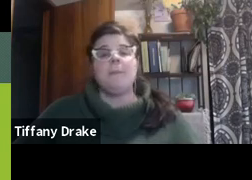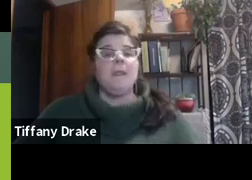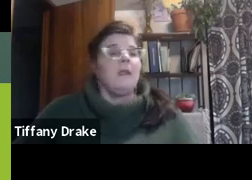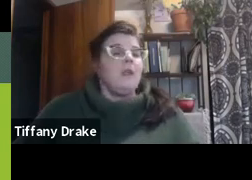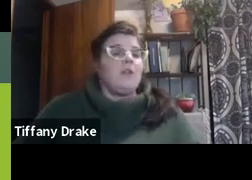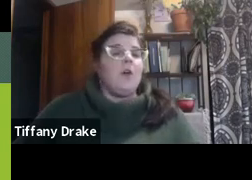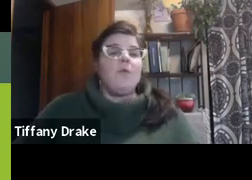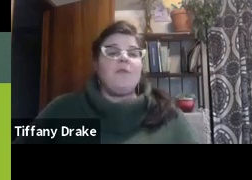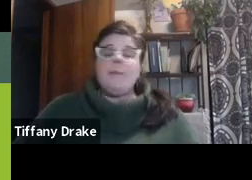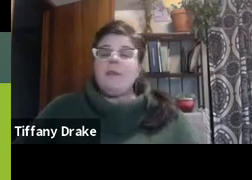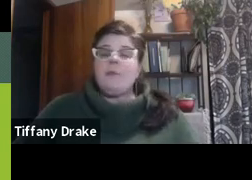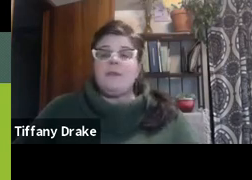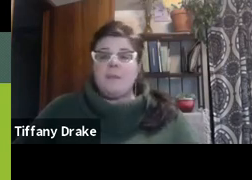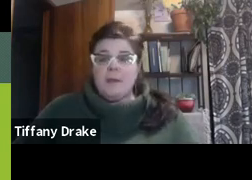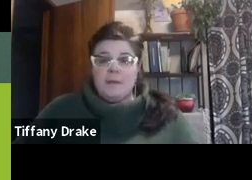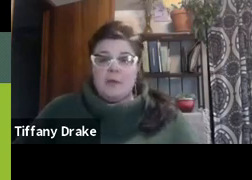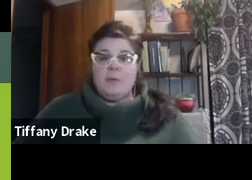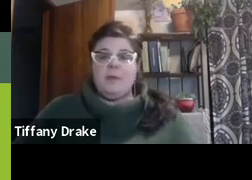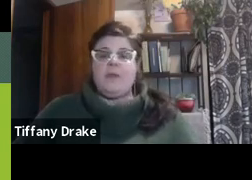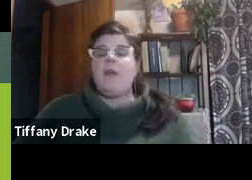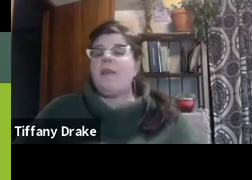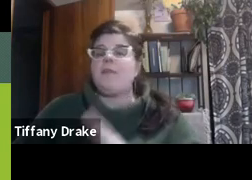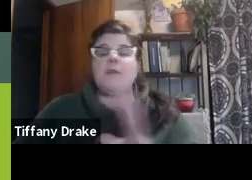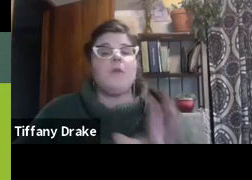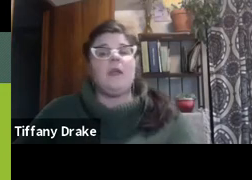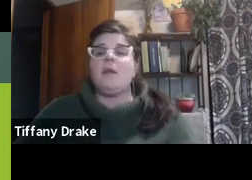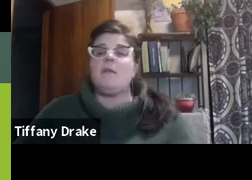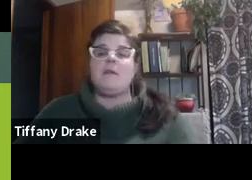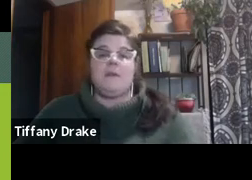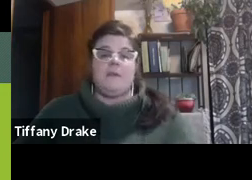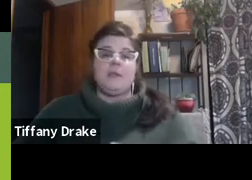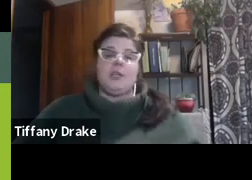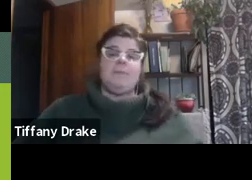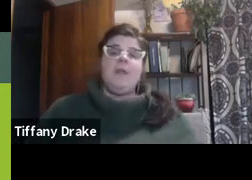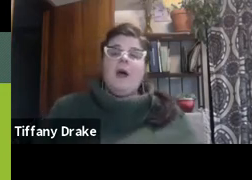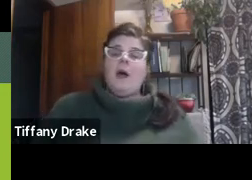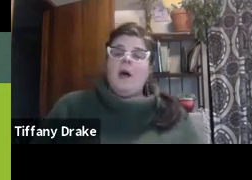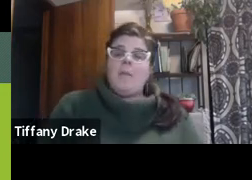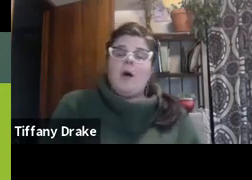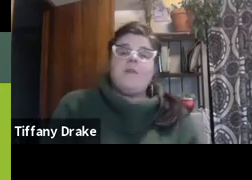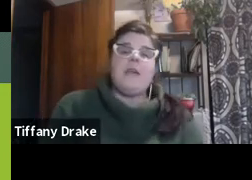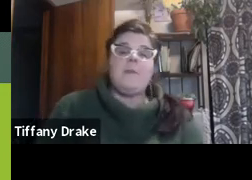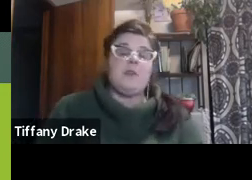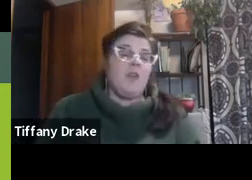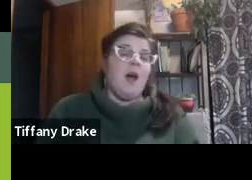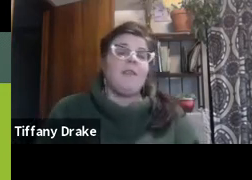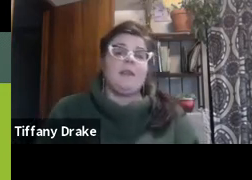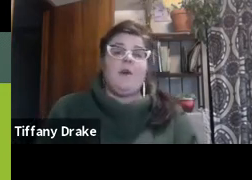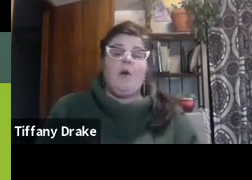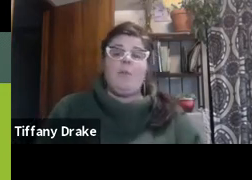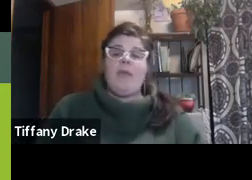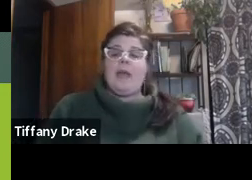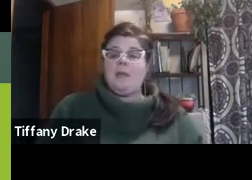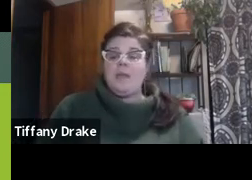occurring. So families with sibling sexual abuse, they often have several areas of dysfunction. Oftentimes there's conflict